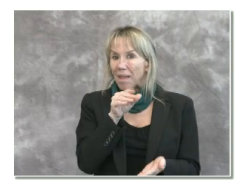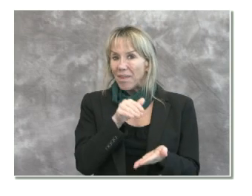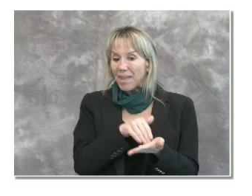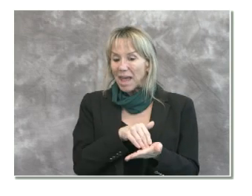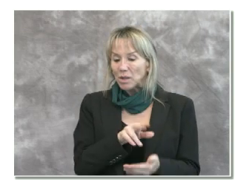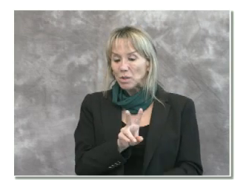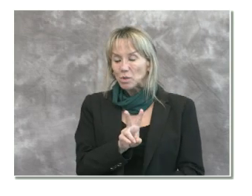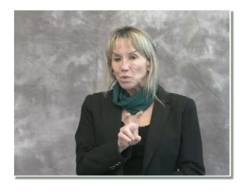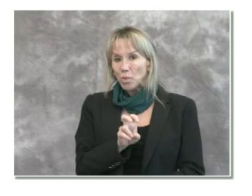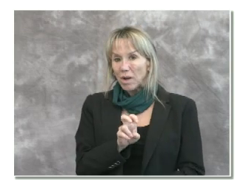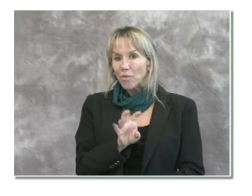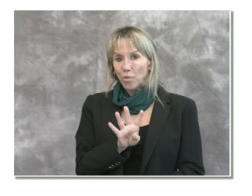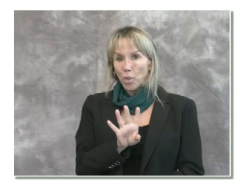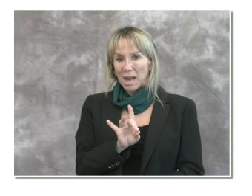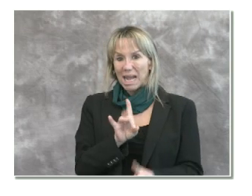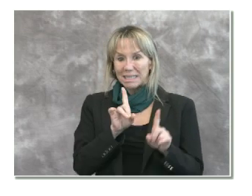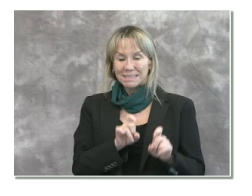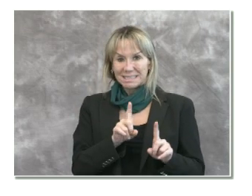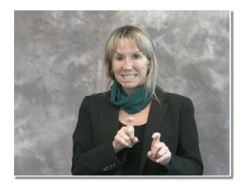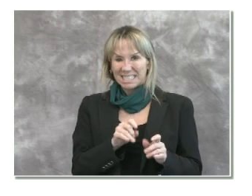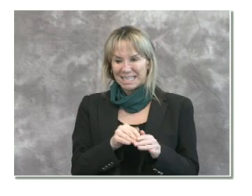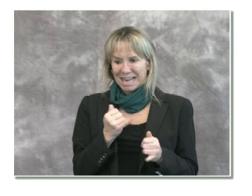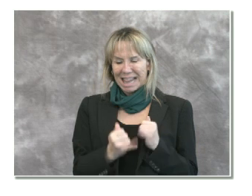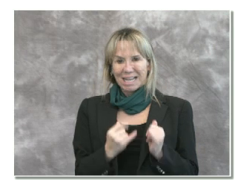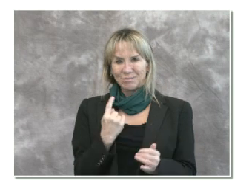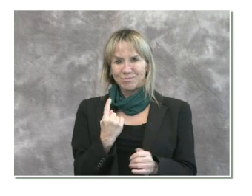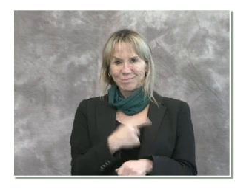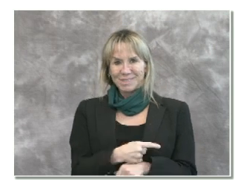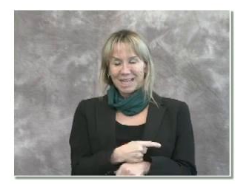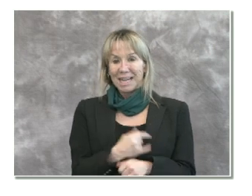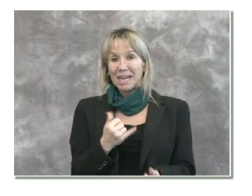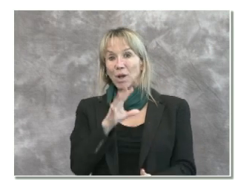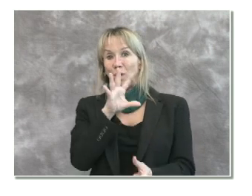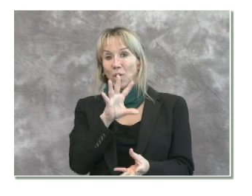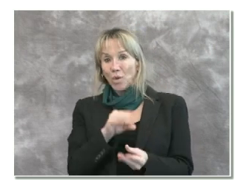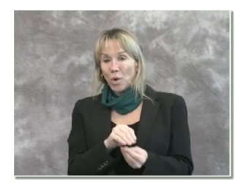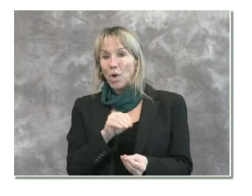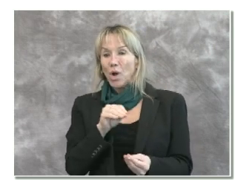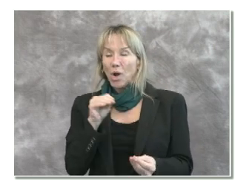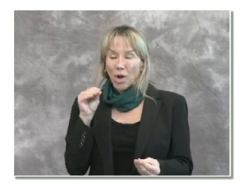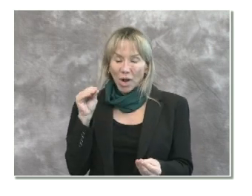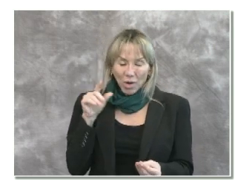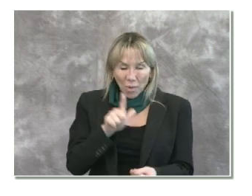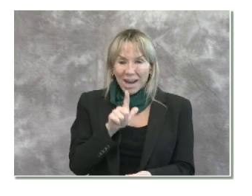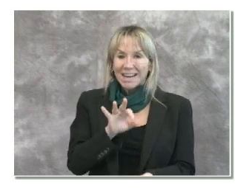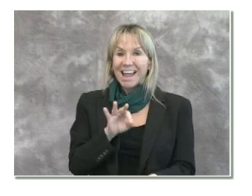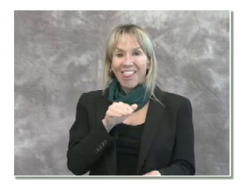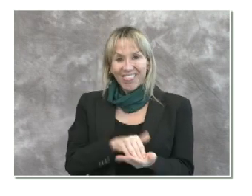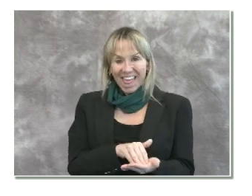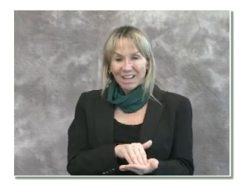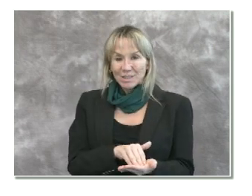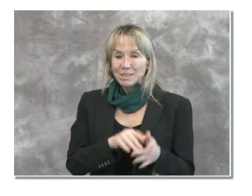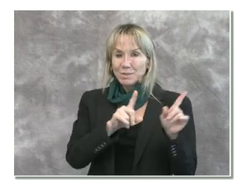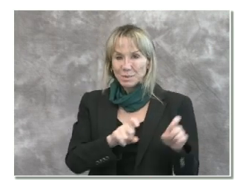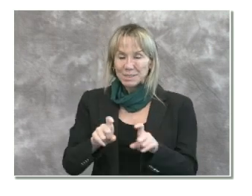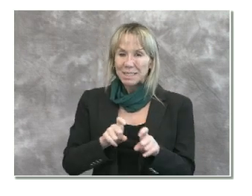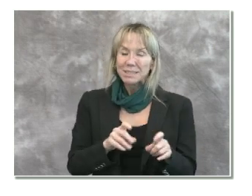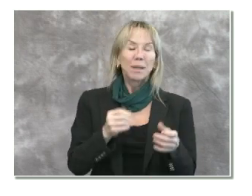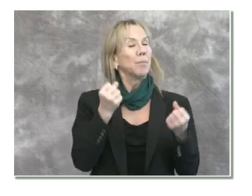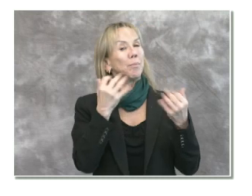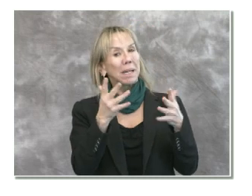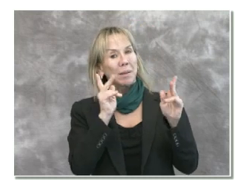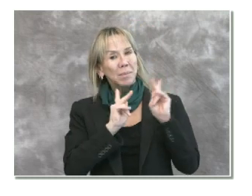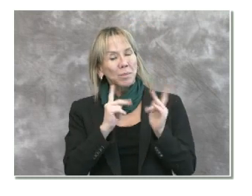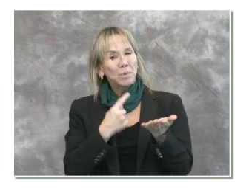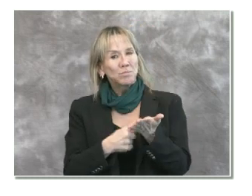1,248 tests were reported to us in the last 24 hours for a total of 29,000. There has been a lot of discussion around testing. This is obviously an